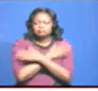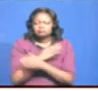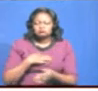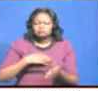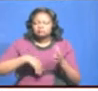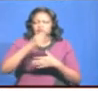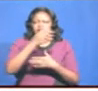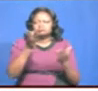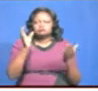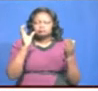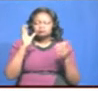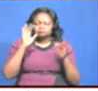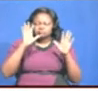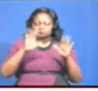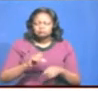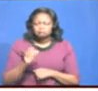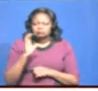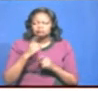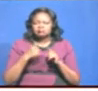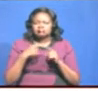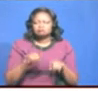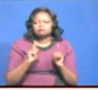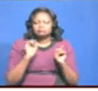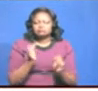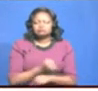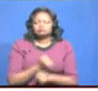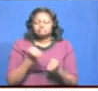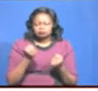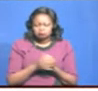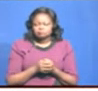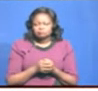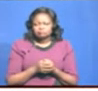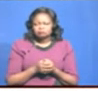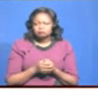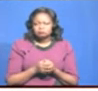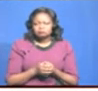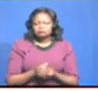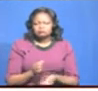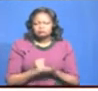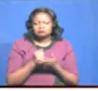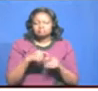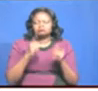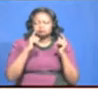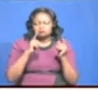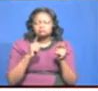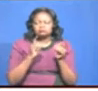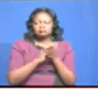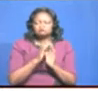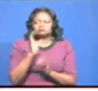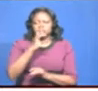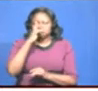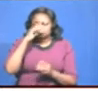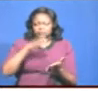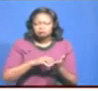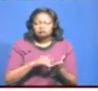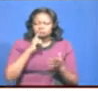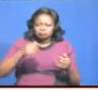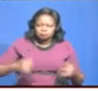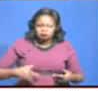other candidates, yet themselves, they cannot bring themselves up and also vie for these positions. I would like to tell the youth, it's our